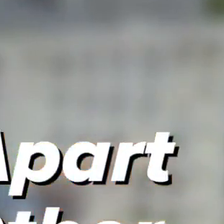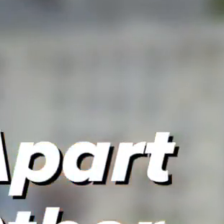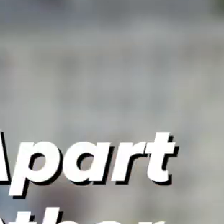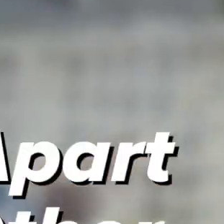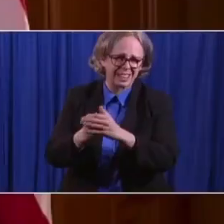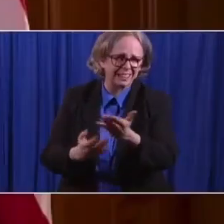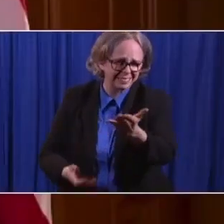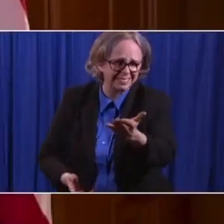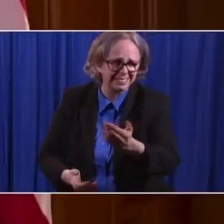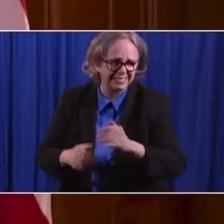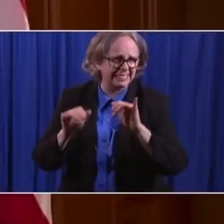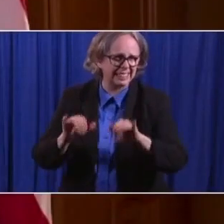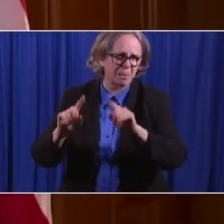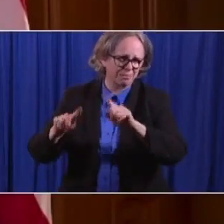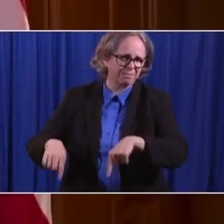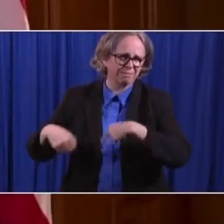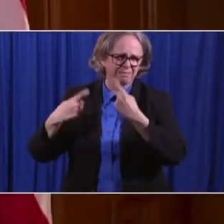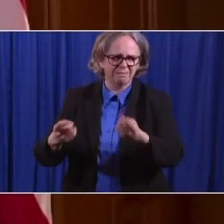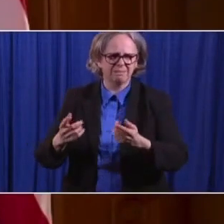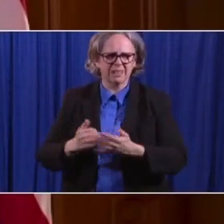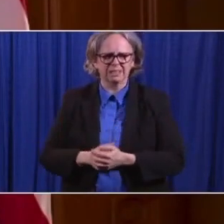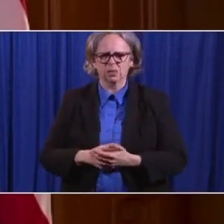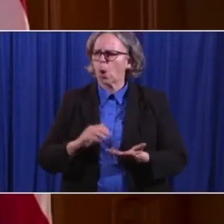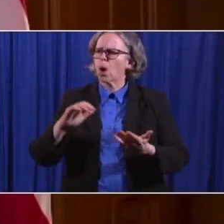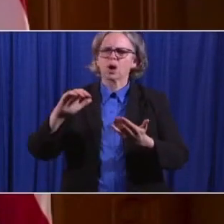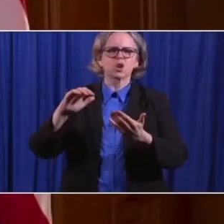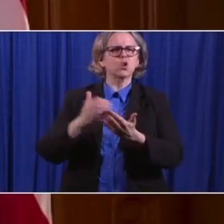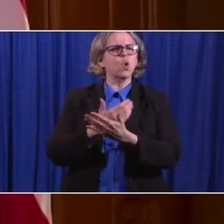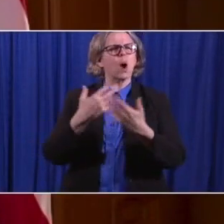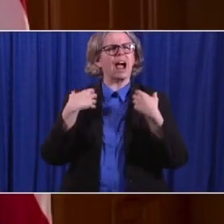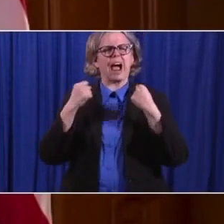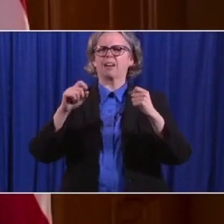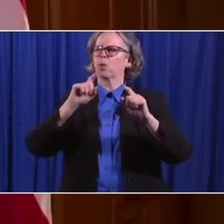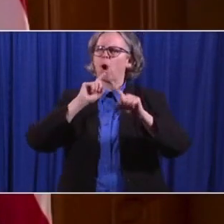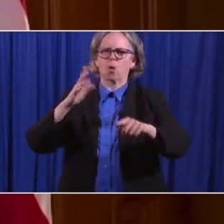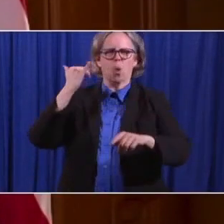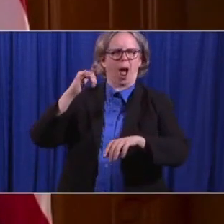apart from each other. We know a lot more today than we knew when this started.